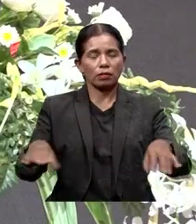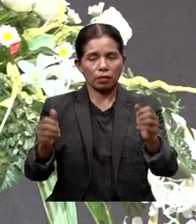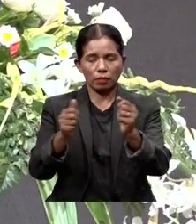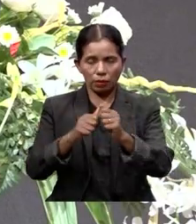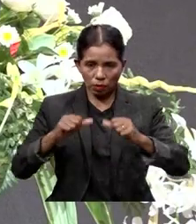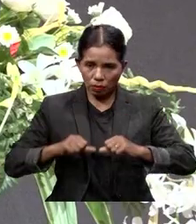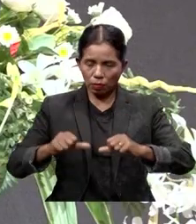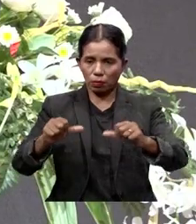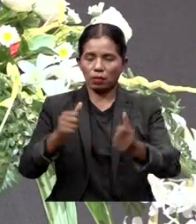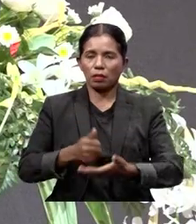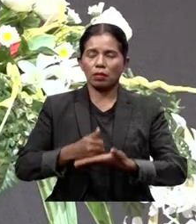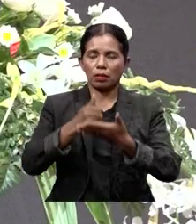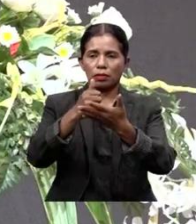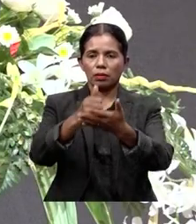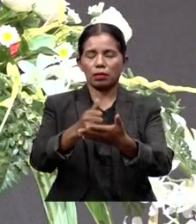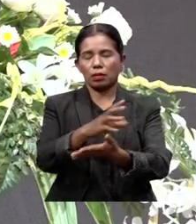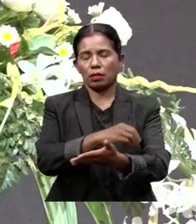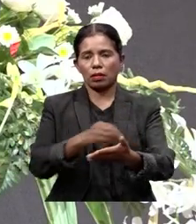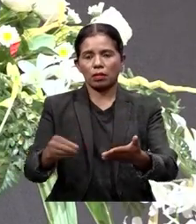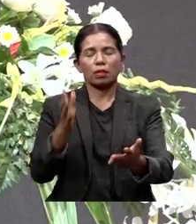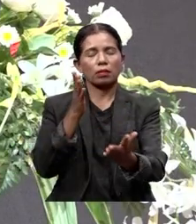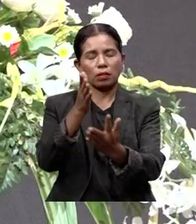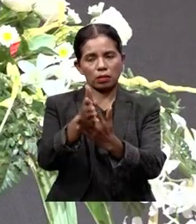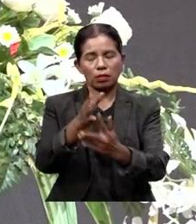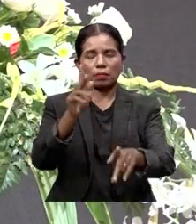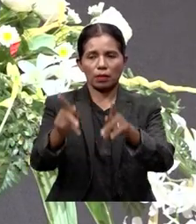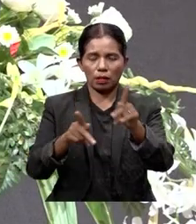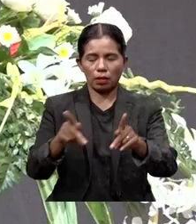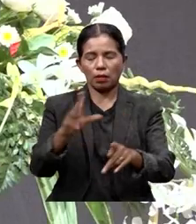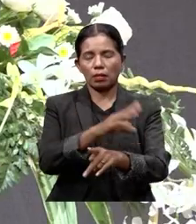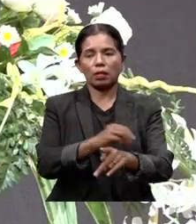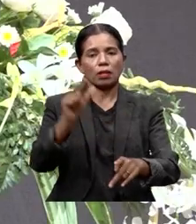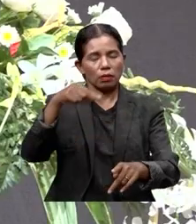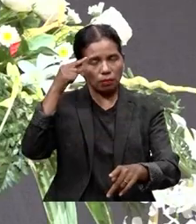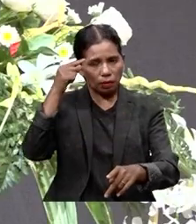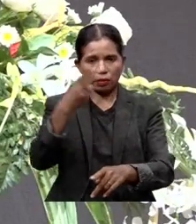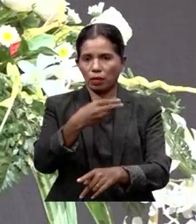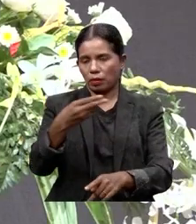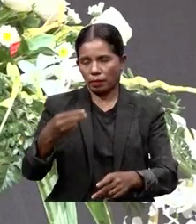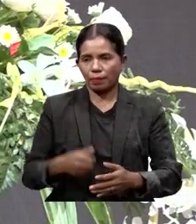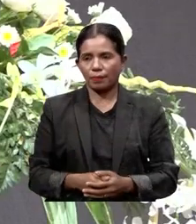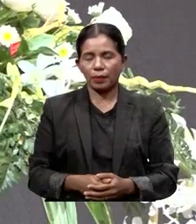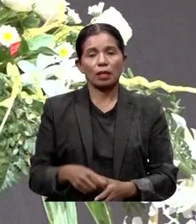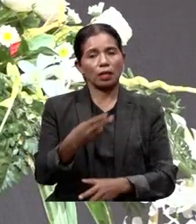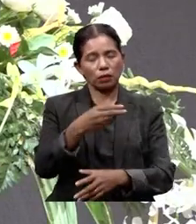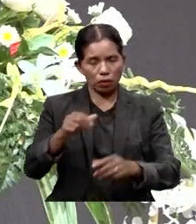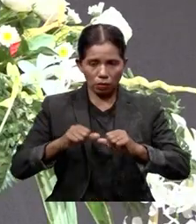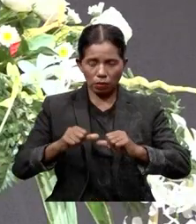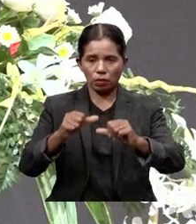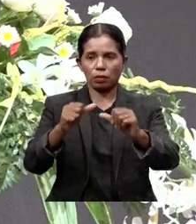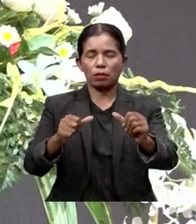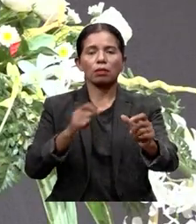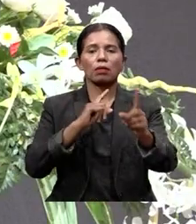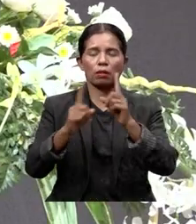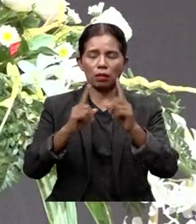continued health, happiness, and success of the people and government of Indonesia. May Indonesia continue to shine as